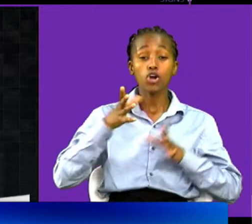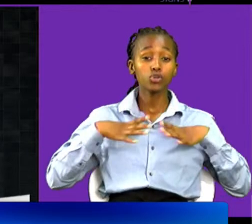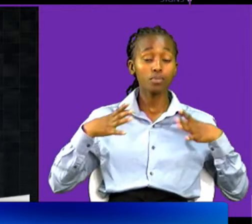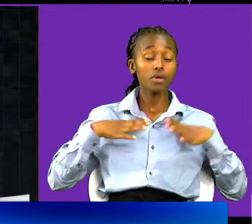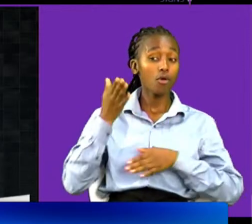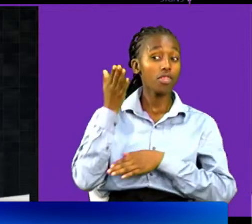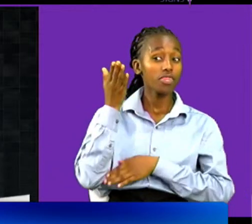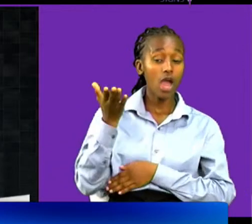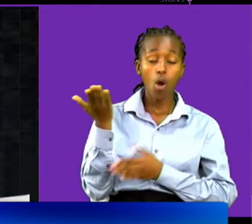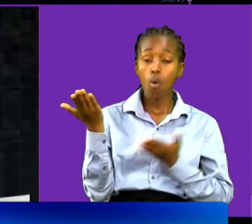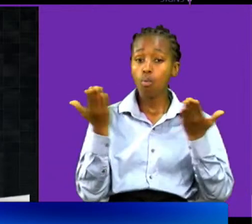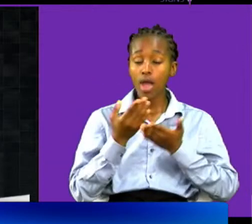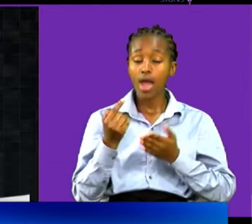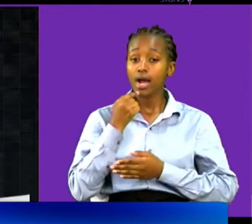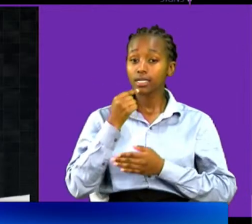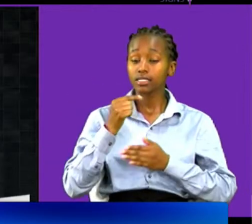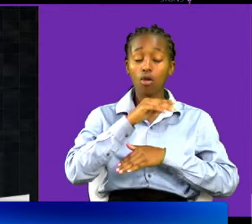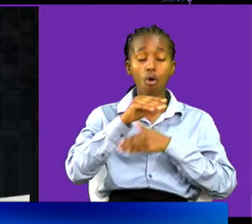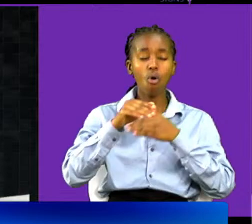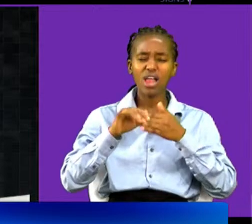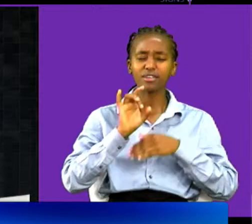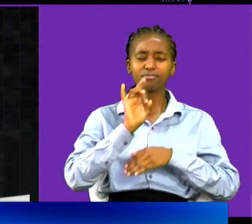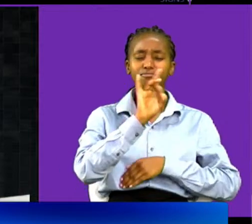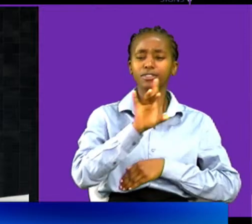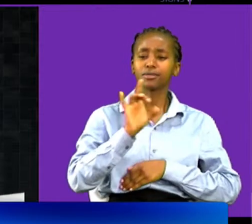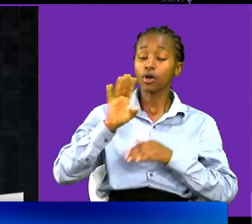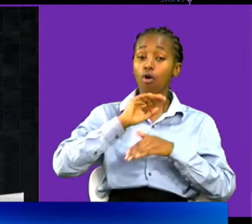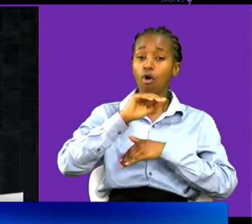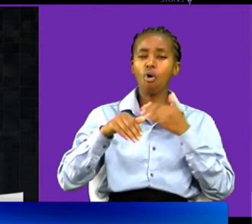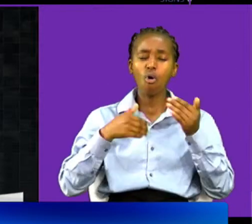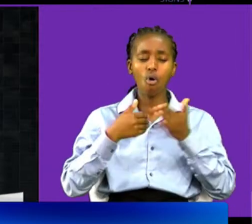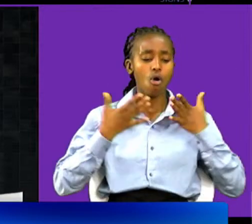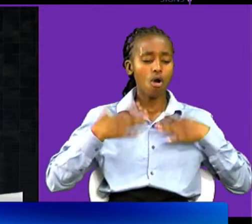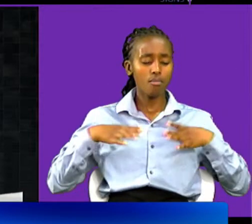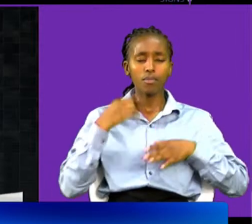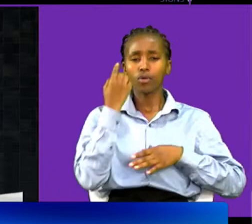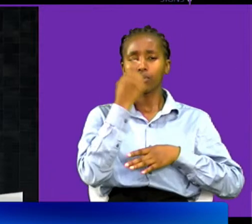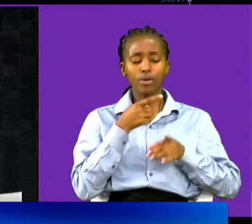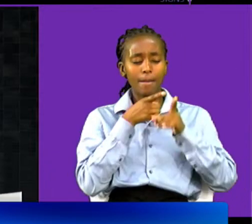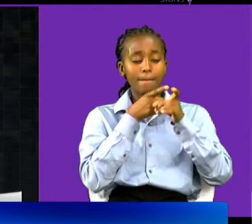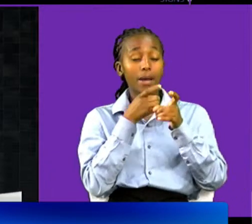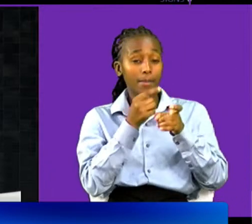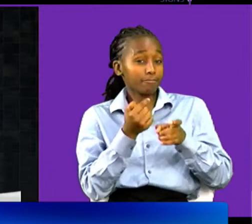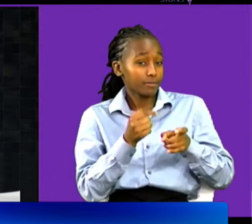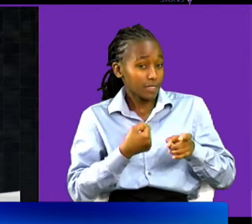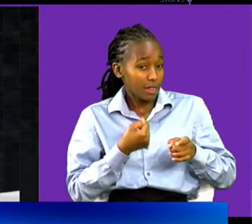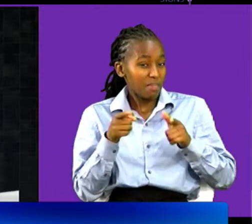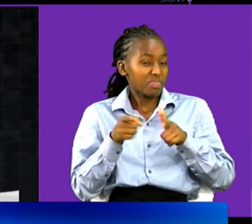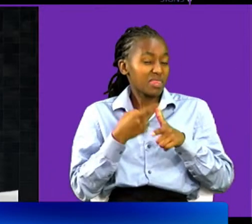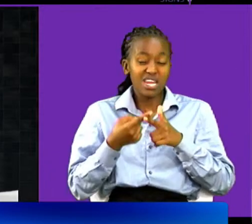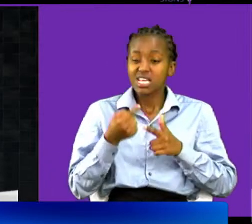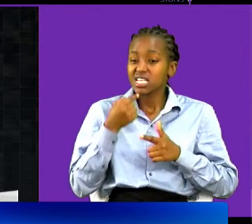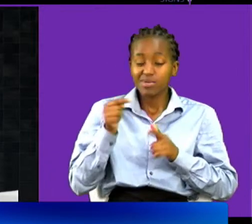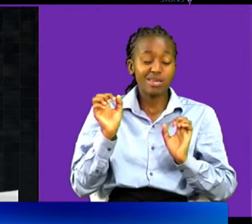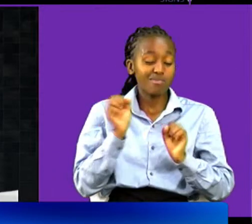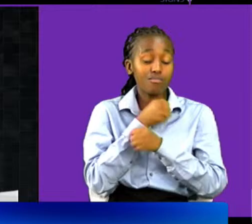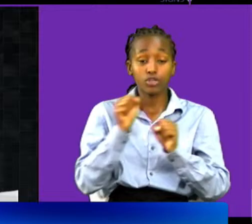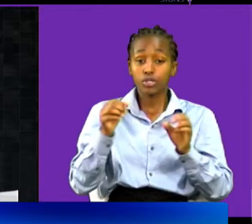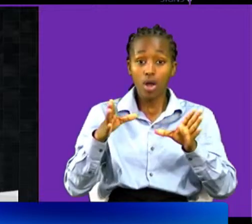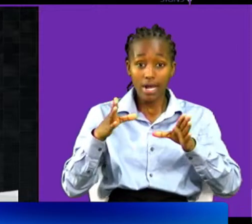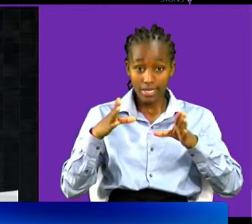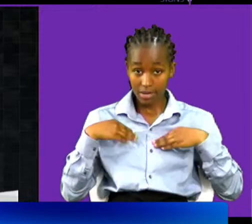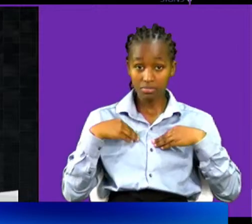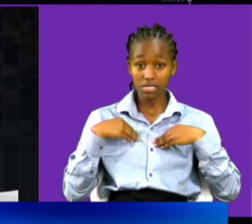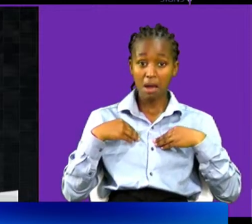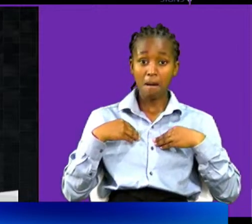Ruto told of critiques of his pilot project, underscoring that he will not be cowed in his push to